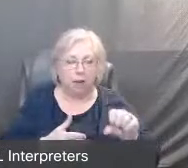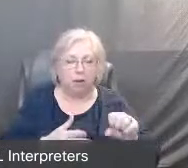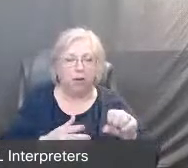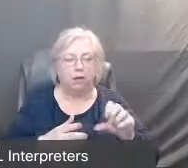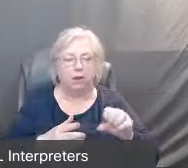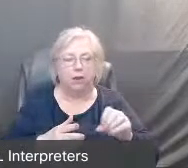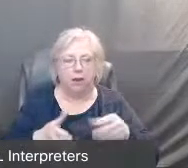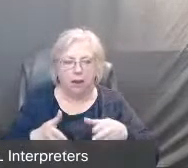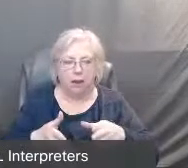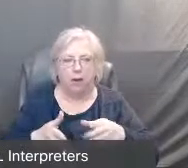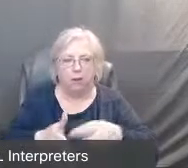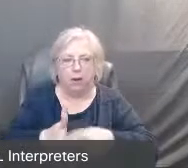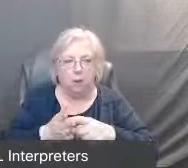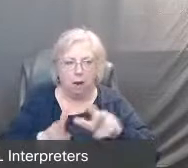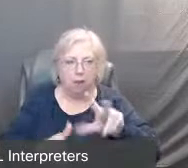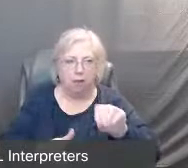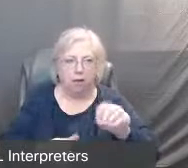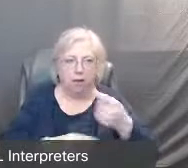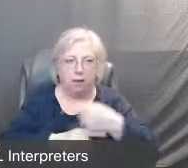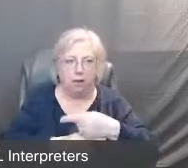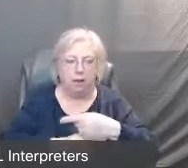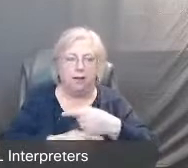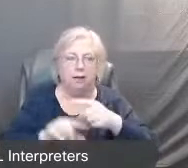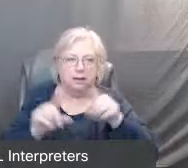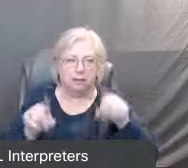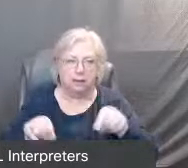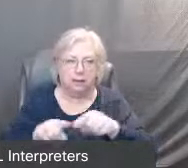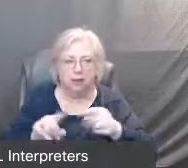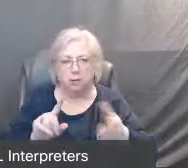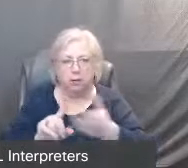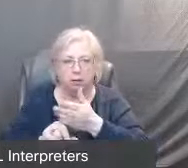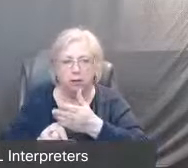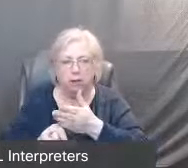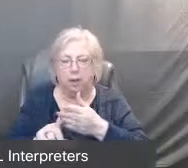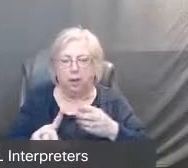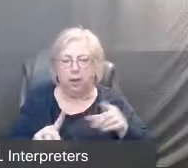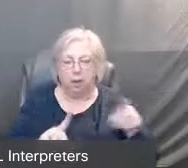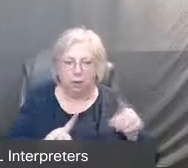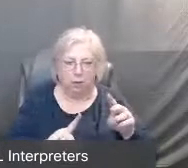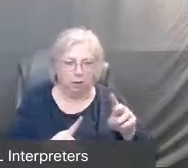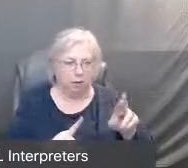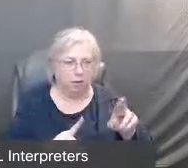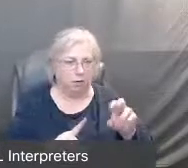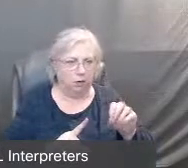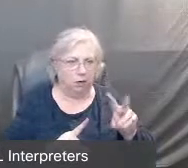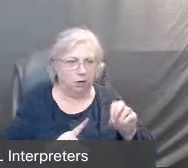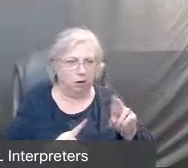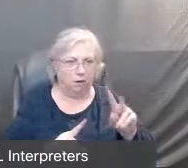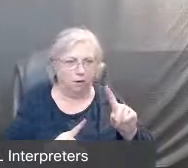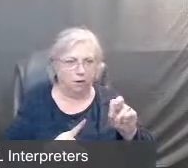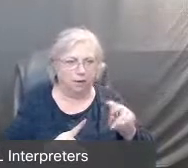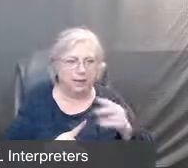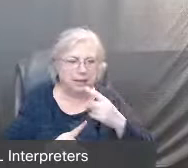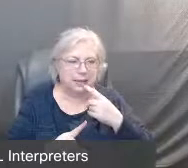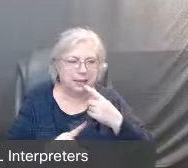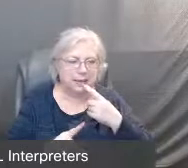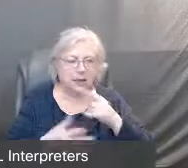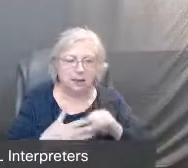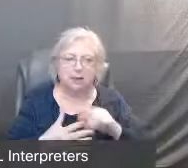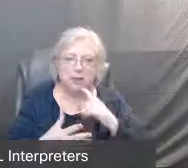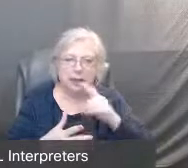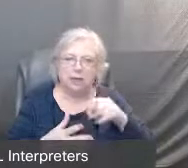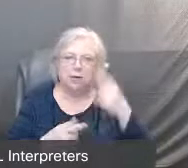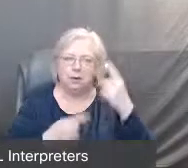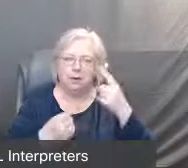sign posting notice. And I think what Mr. Overton is stating is that to consider what precedent that would set going forward.